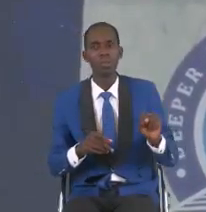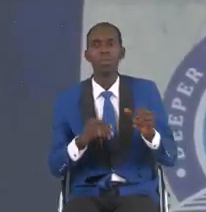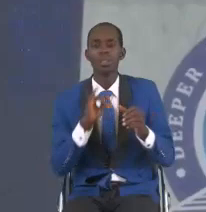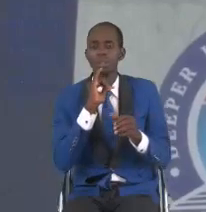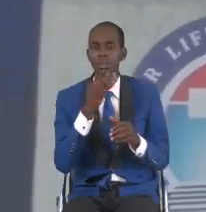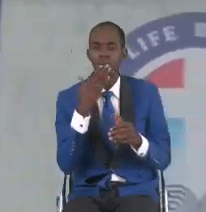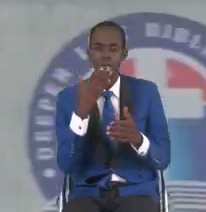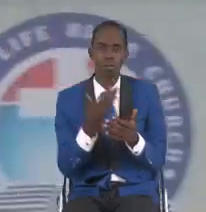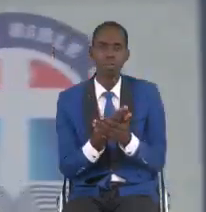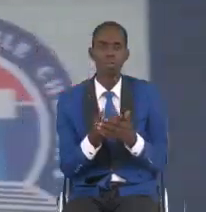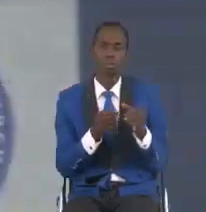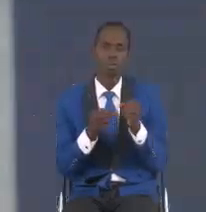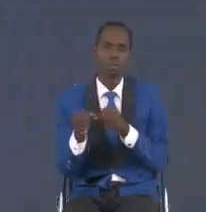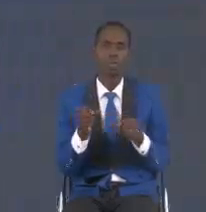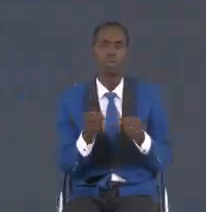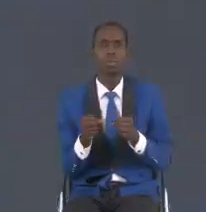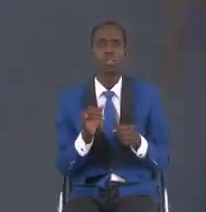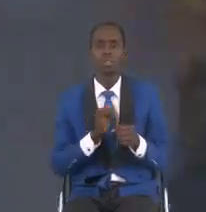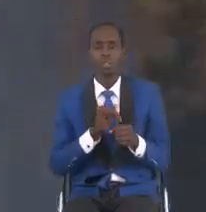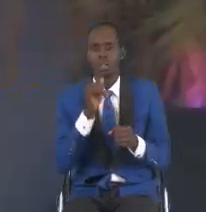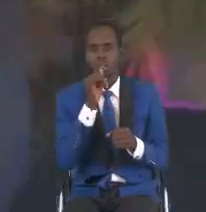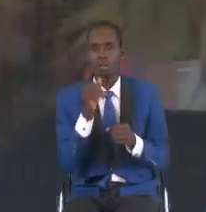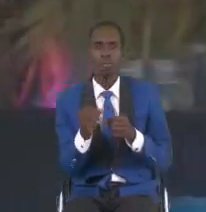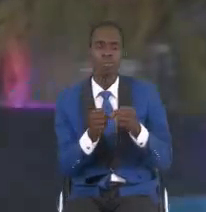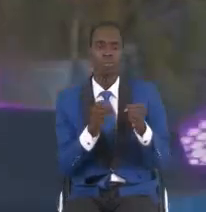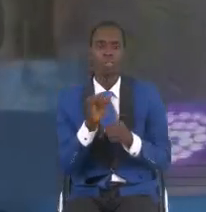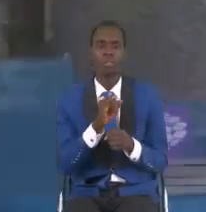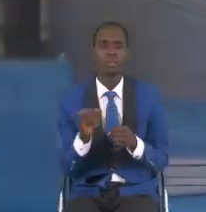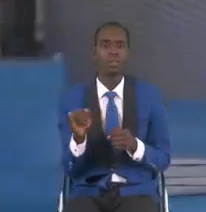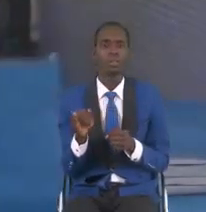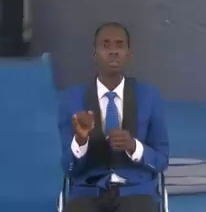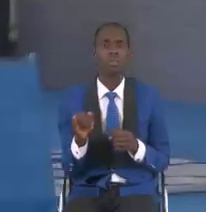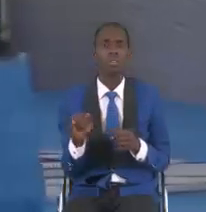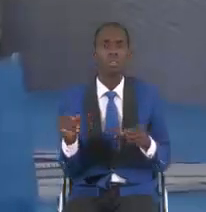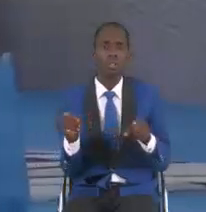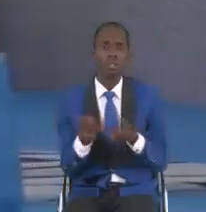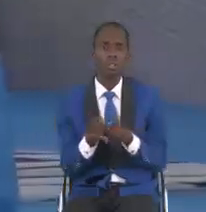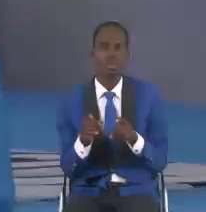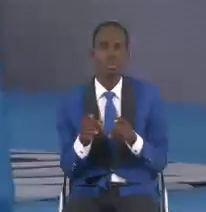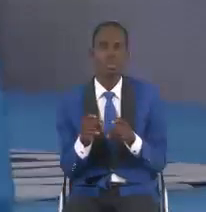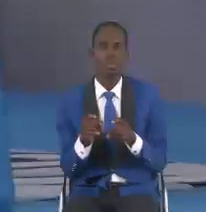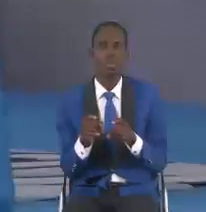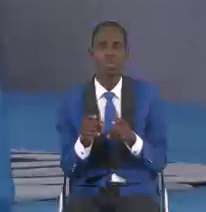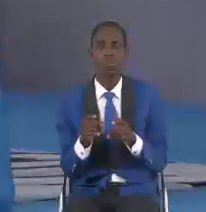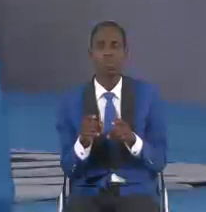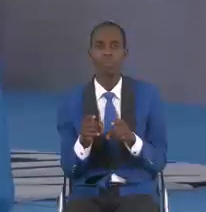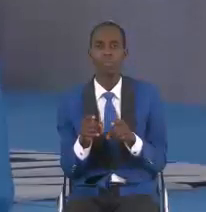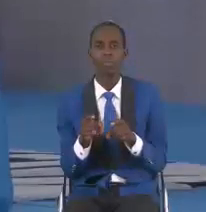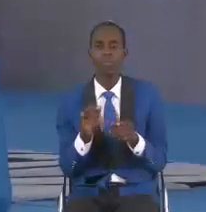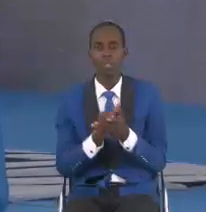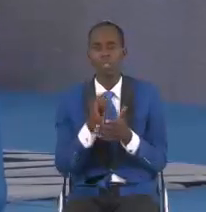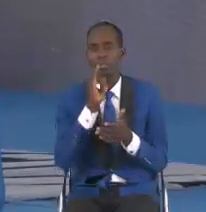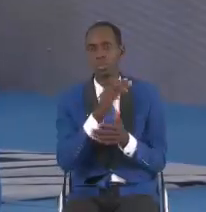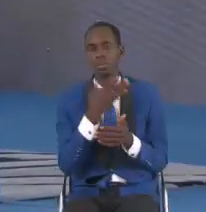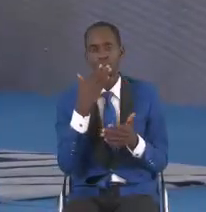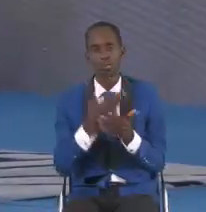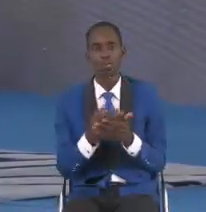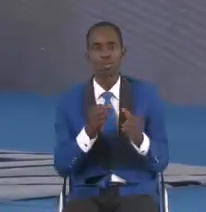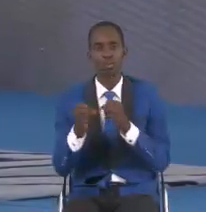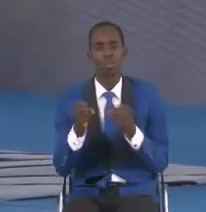fight. Fighting to lift up Jesus Christ and to bring Satan down, that's a good fight. Fighting